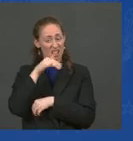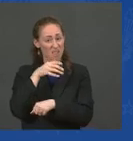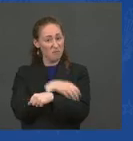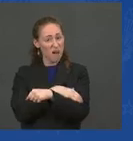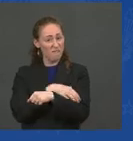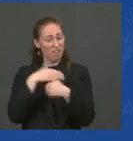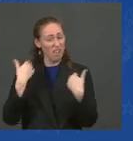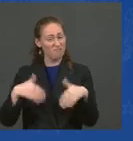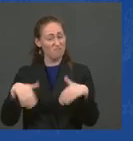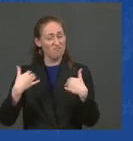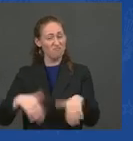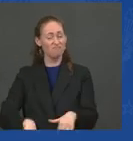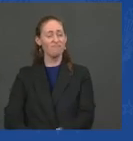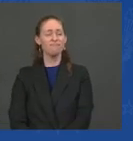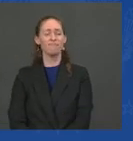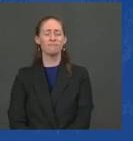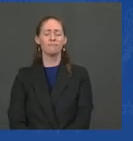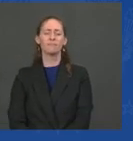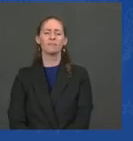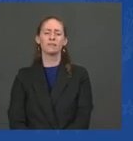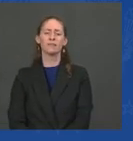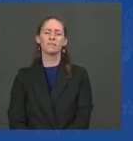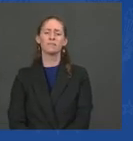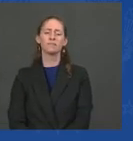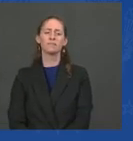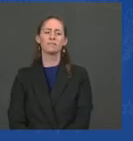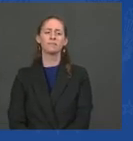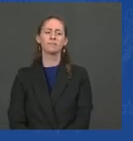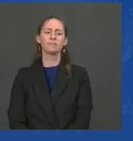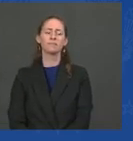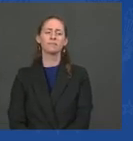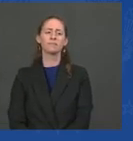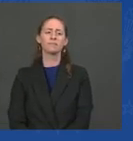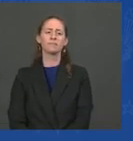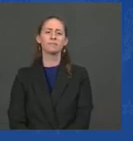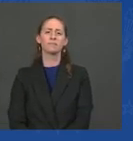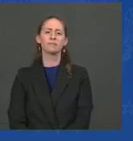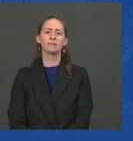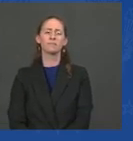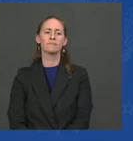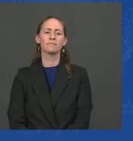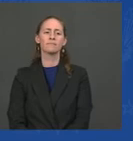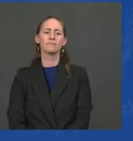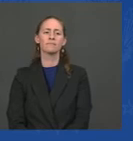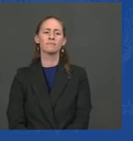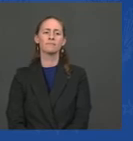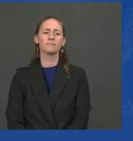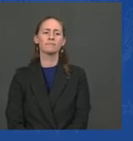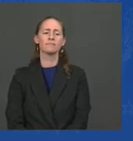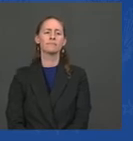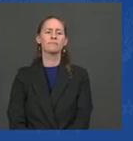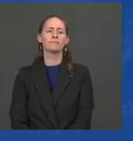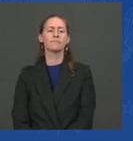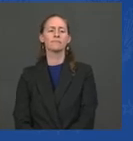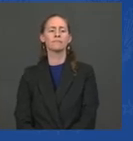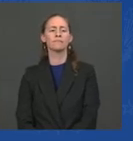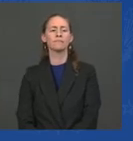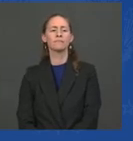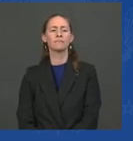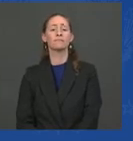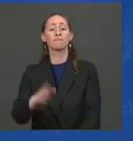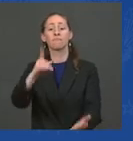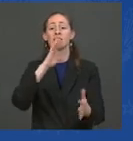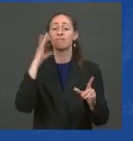I would say parenthetically, the reason why Germany has been able to turn it around unlike other countries